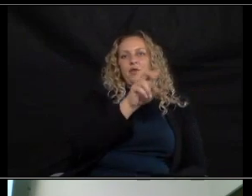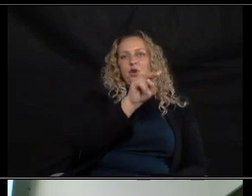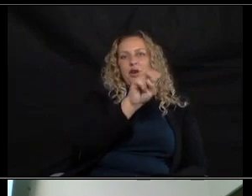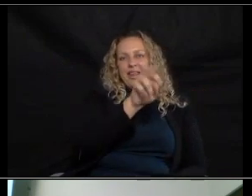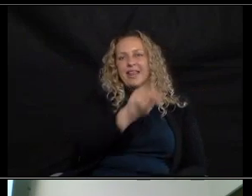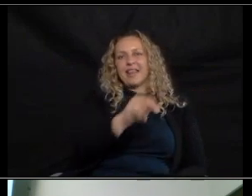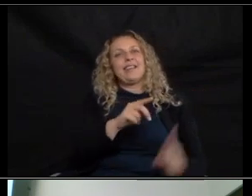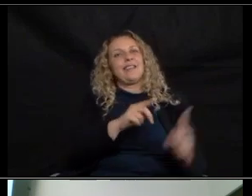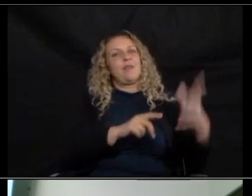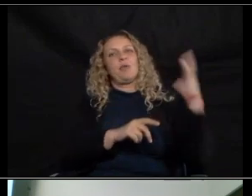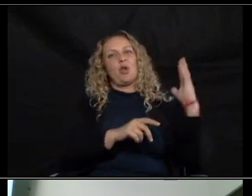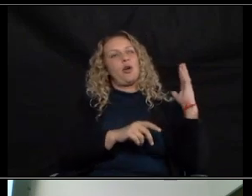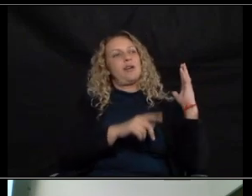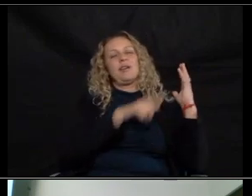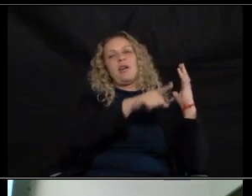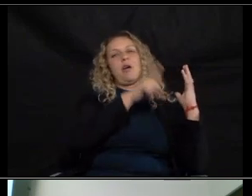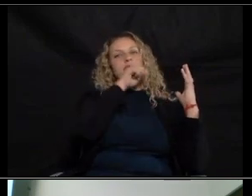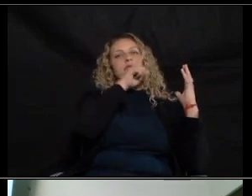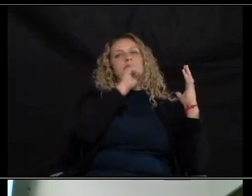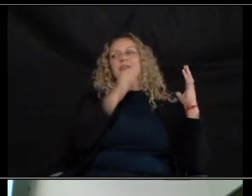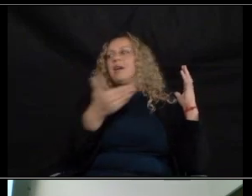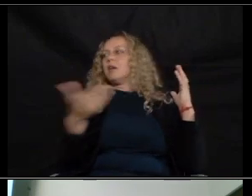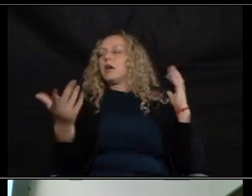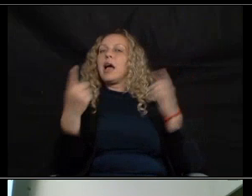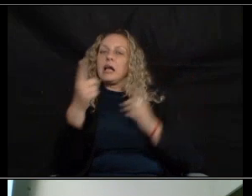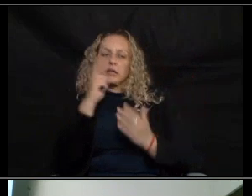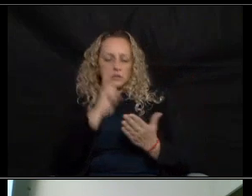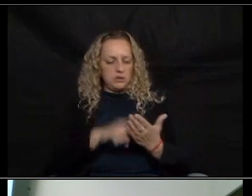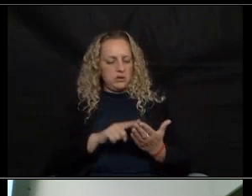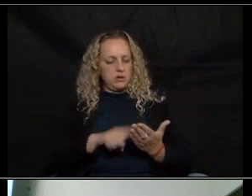certainly not presented to you either. And as he